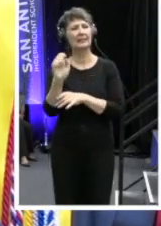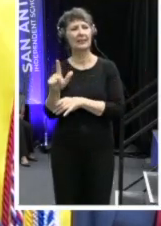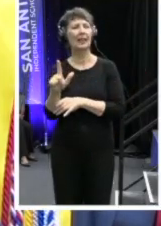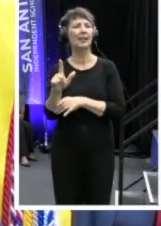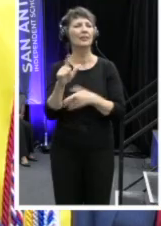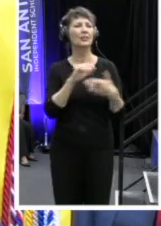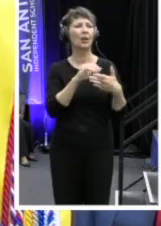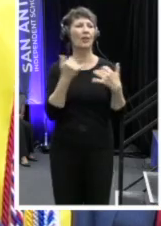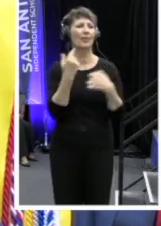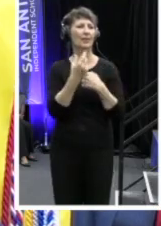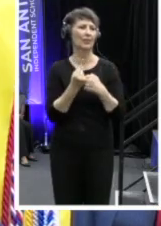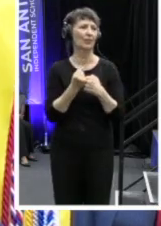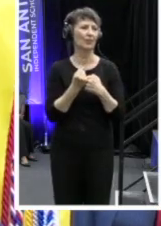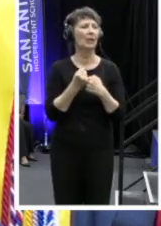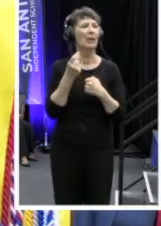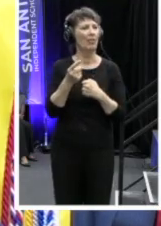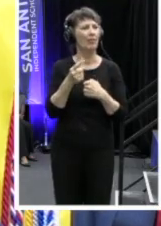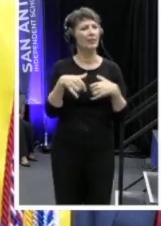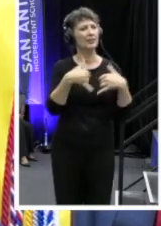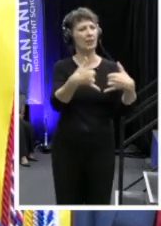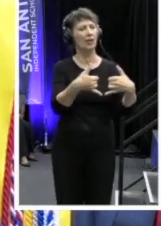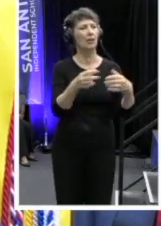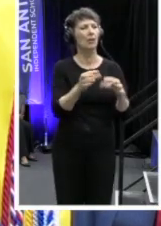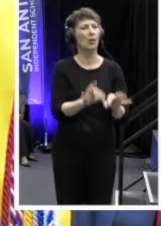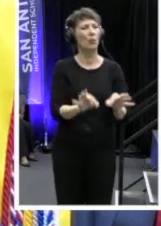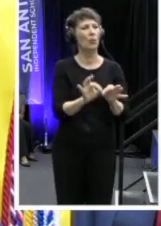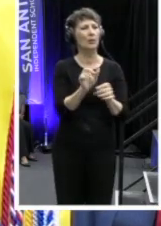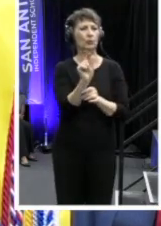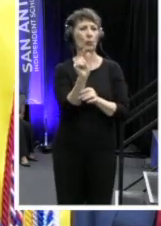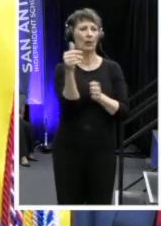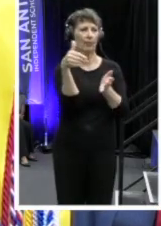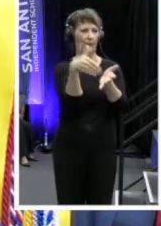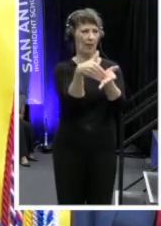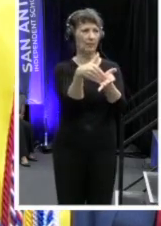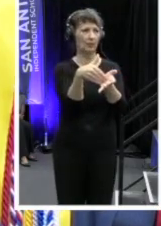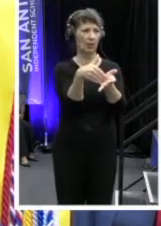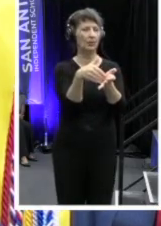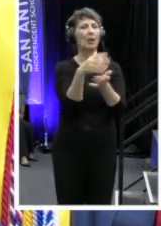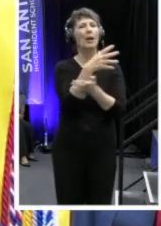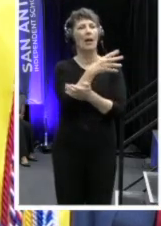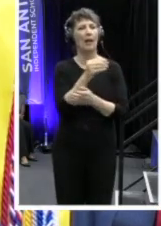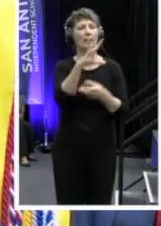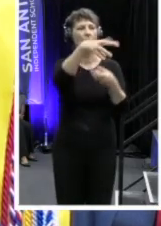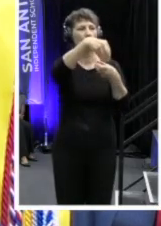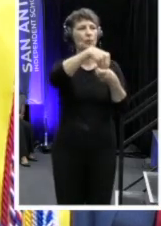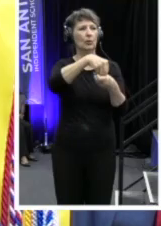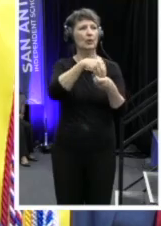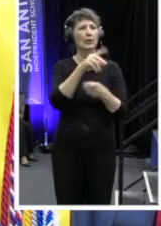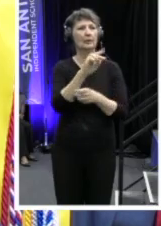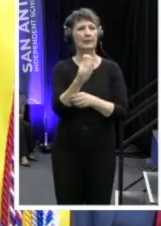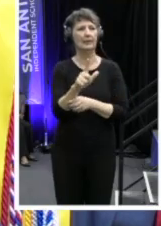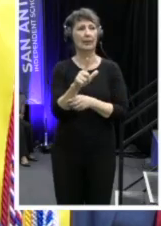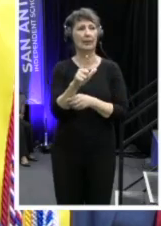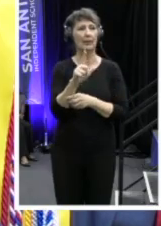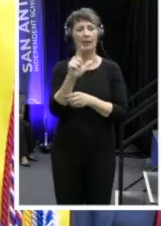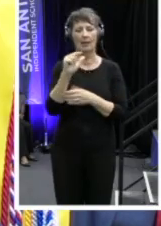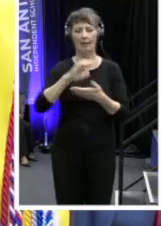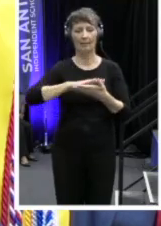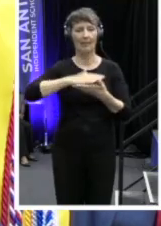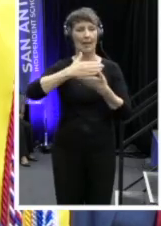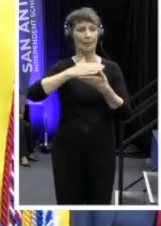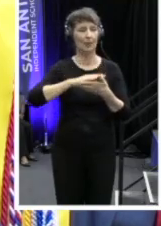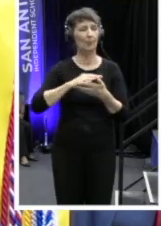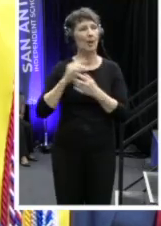this year. This scholarship is worth $20,000 and it includes a Dell laptop and